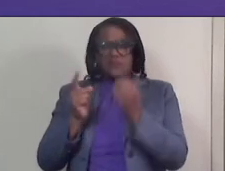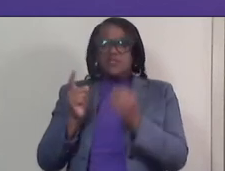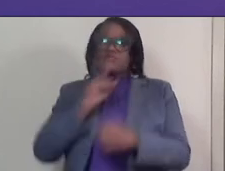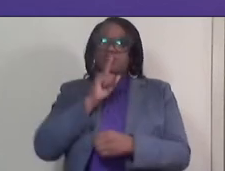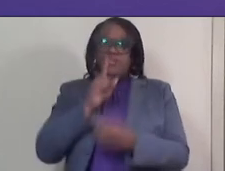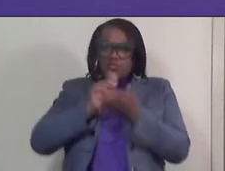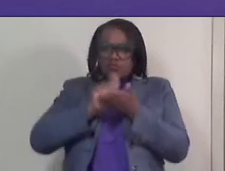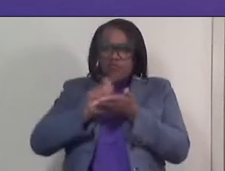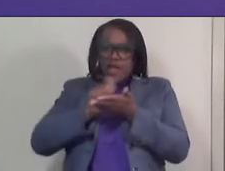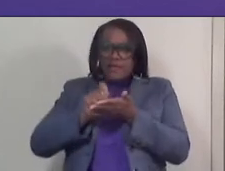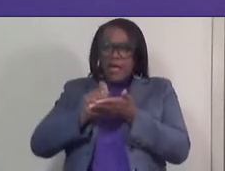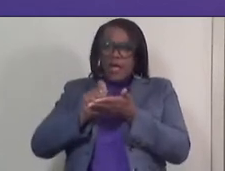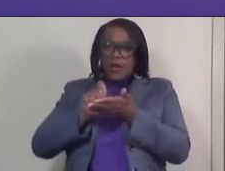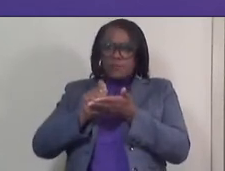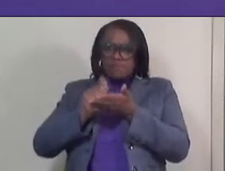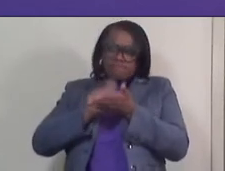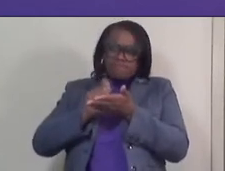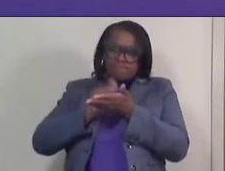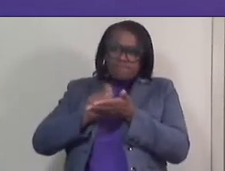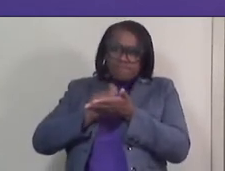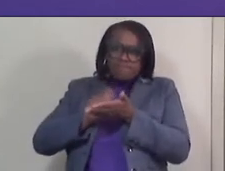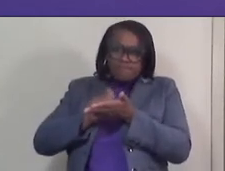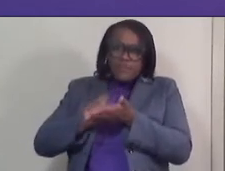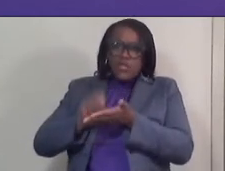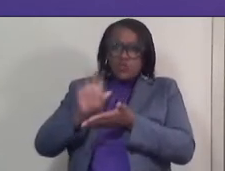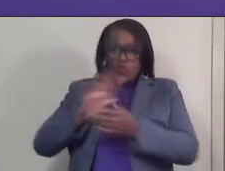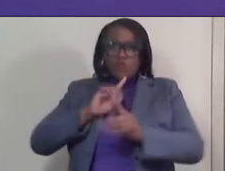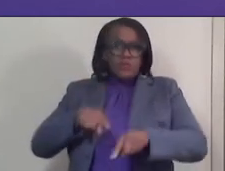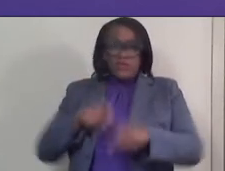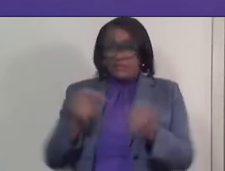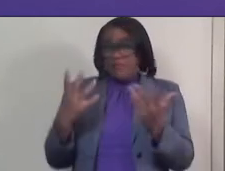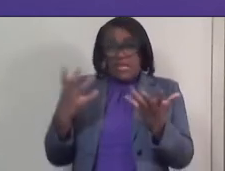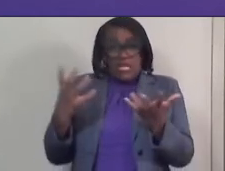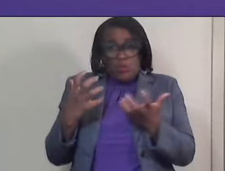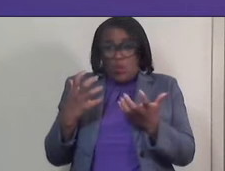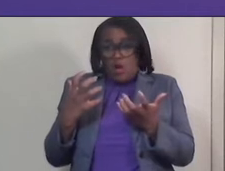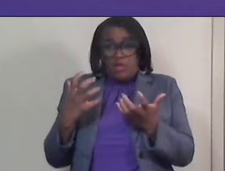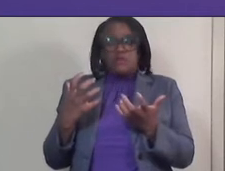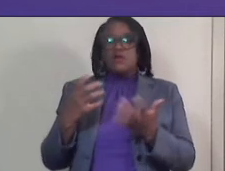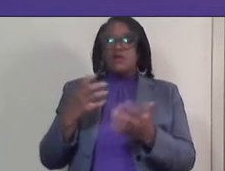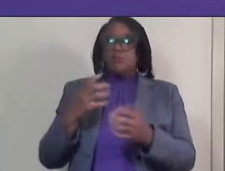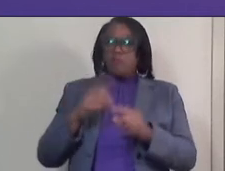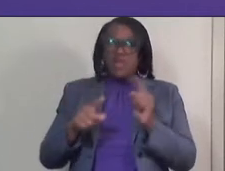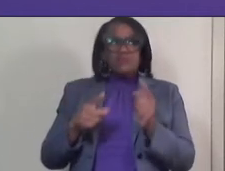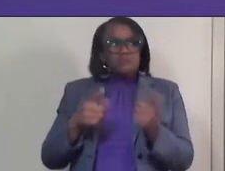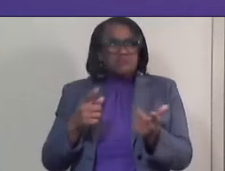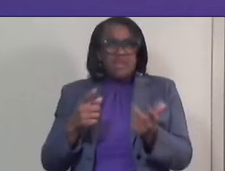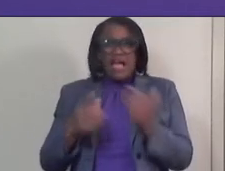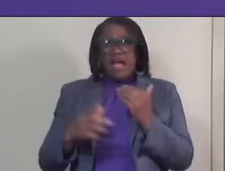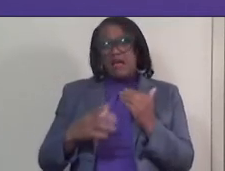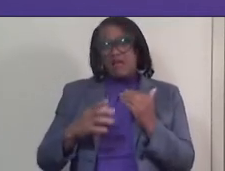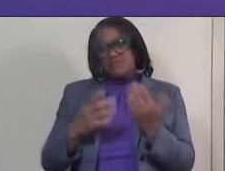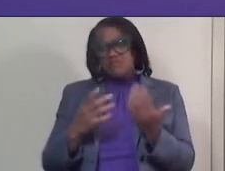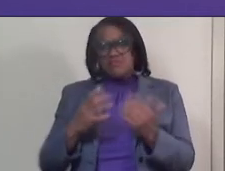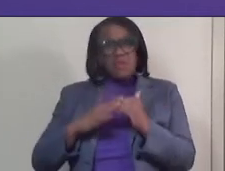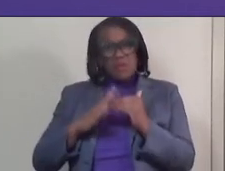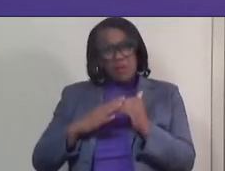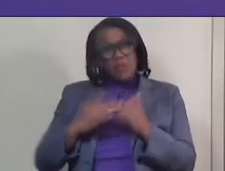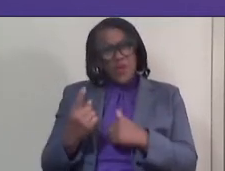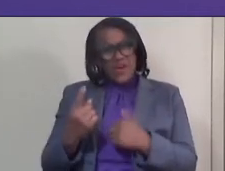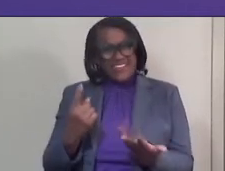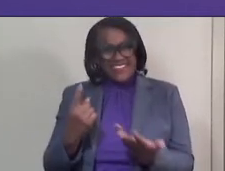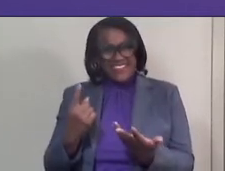down the responses. You could write as many as you would like, but at least one, to answer the questions that are